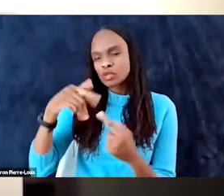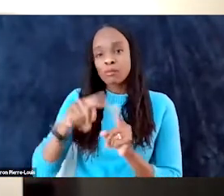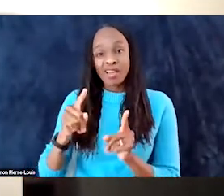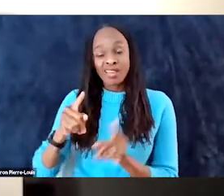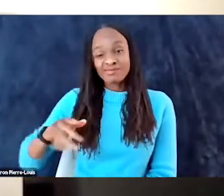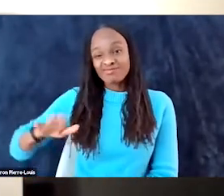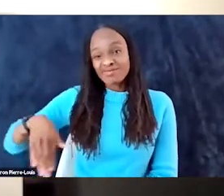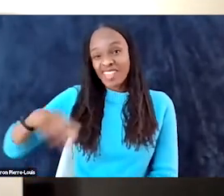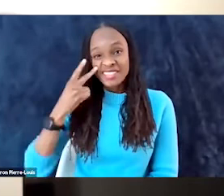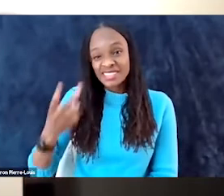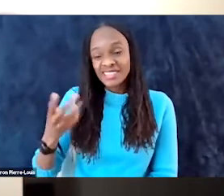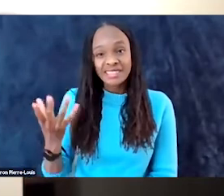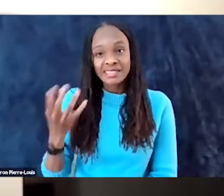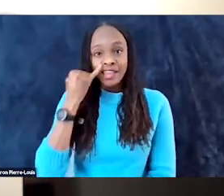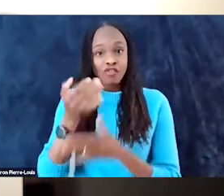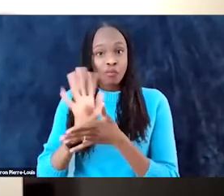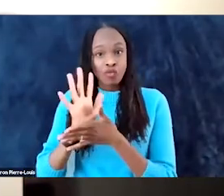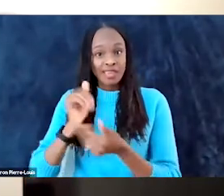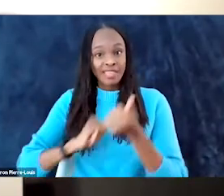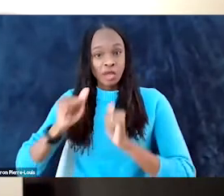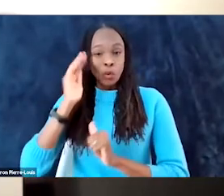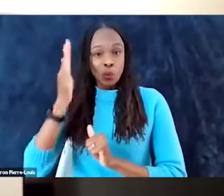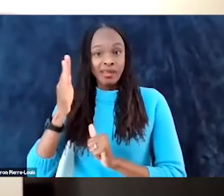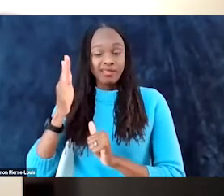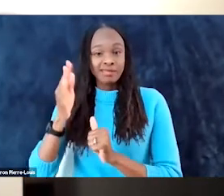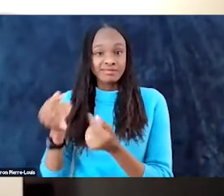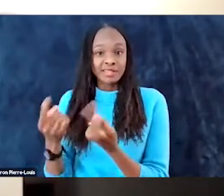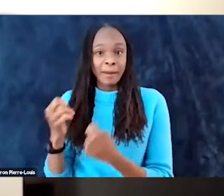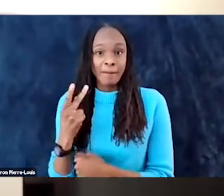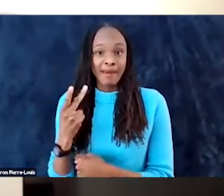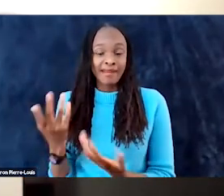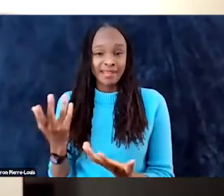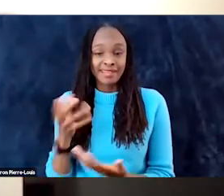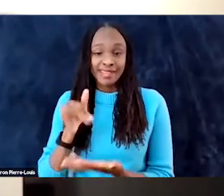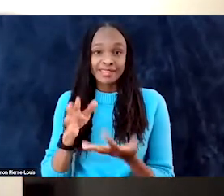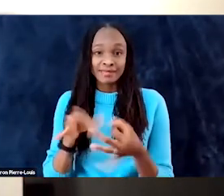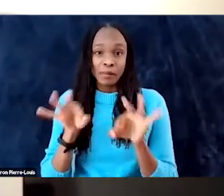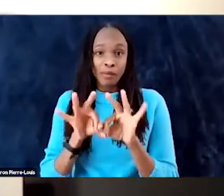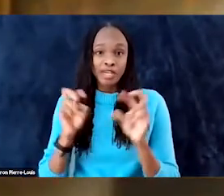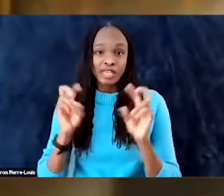to see if movie theaters will come back. That's an important issue.